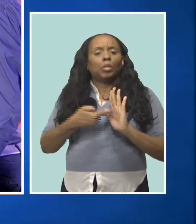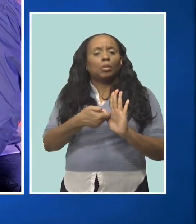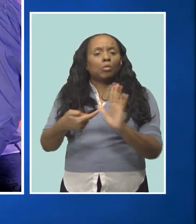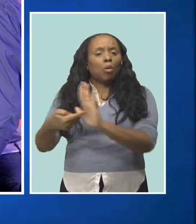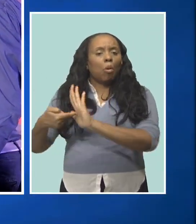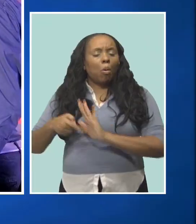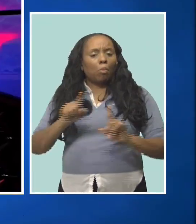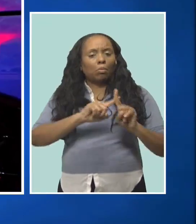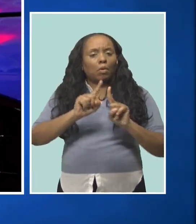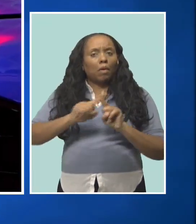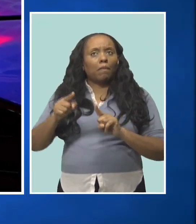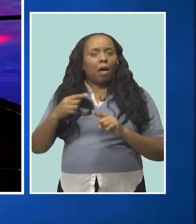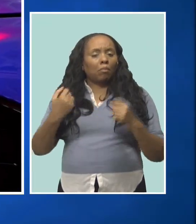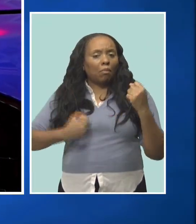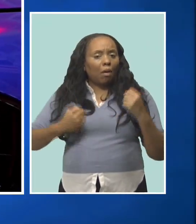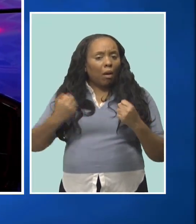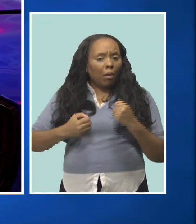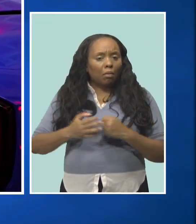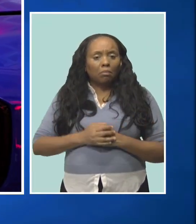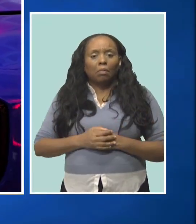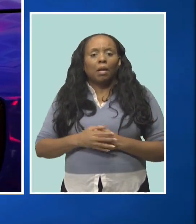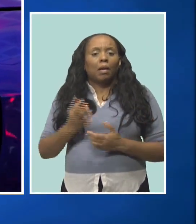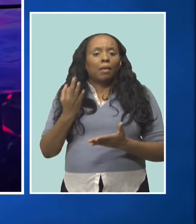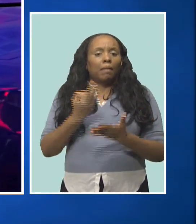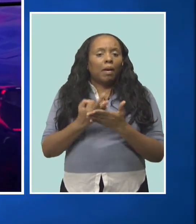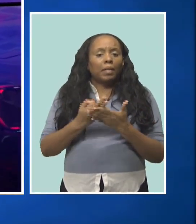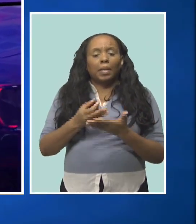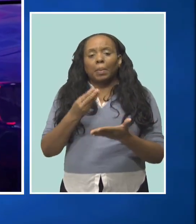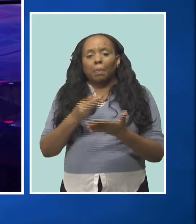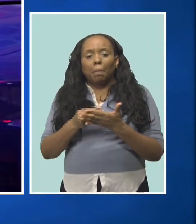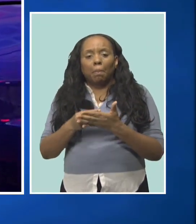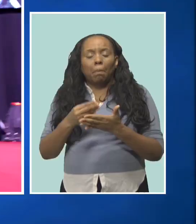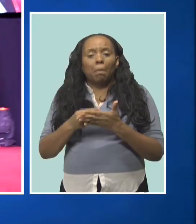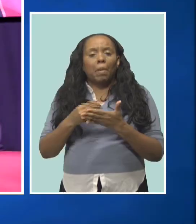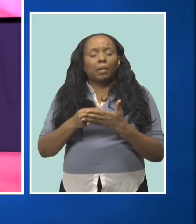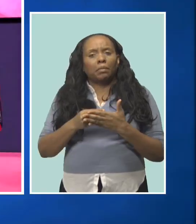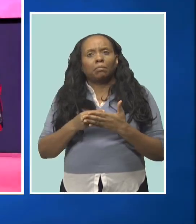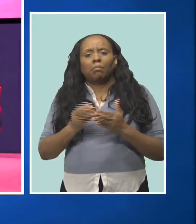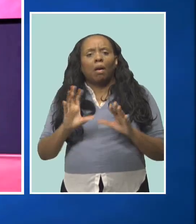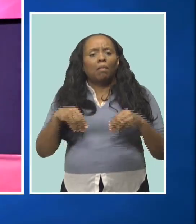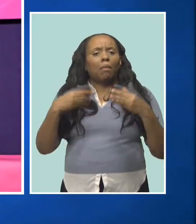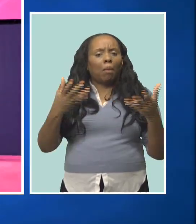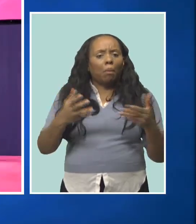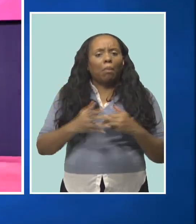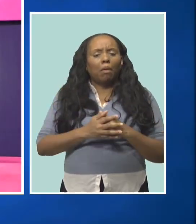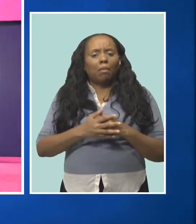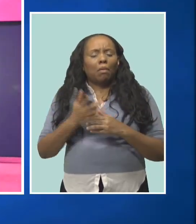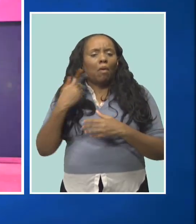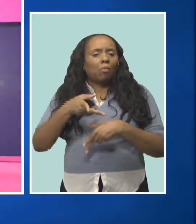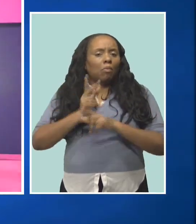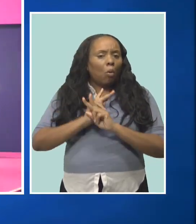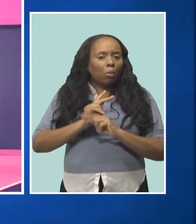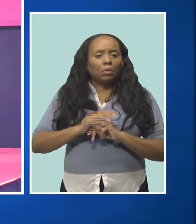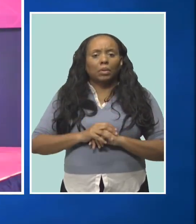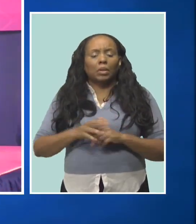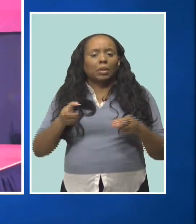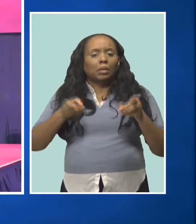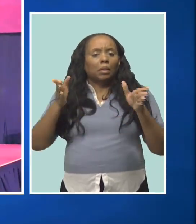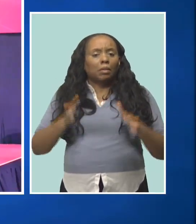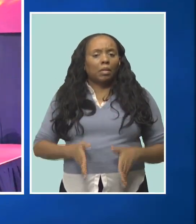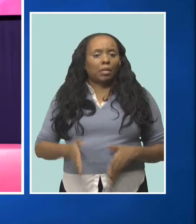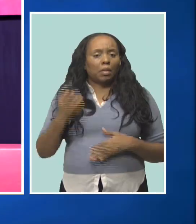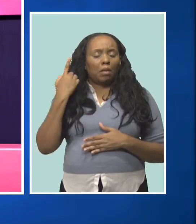in partnership with leading automobile dealerships. Financing packages were also extended. Director of Retail